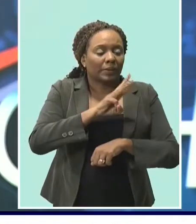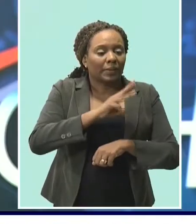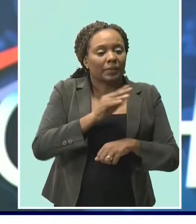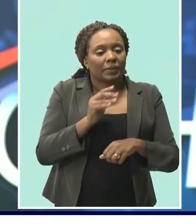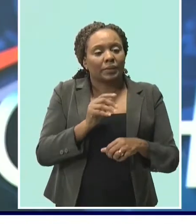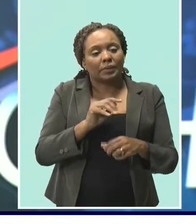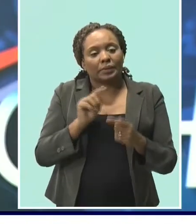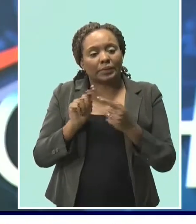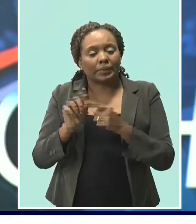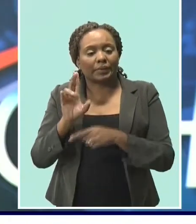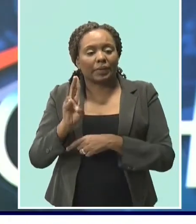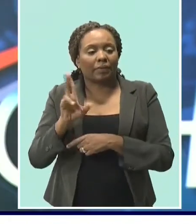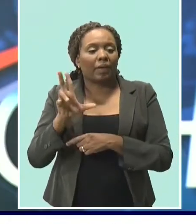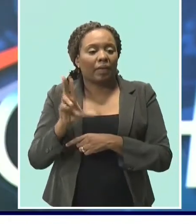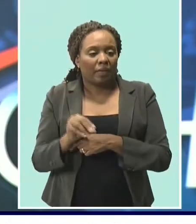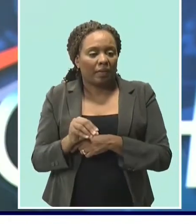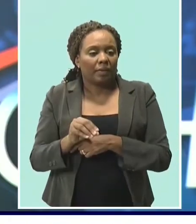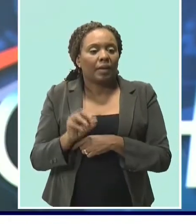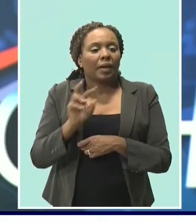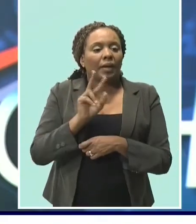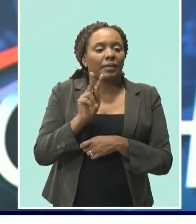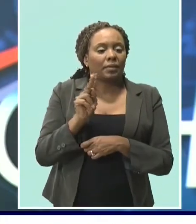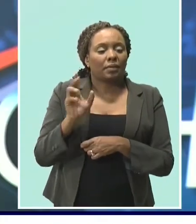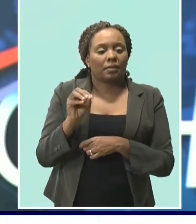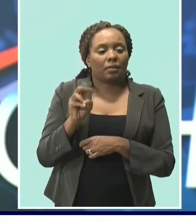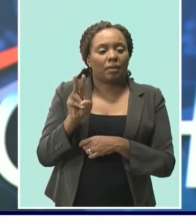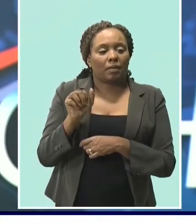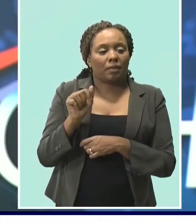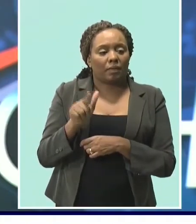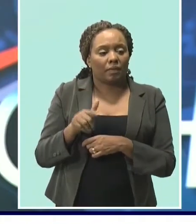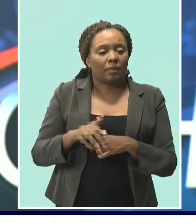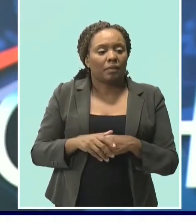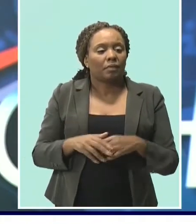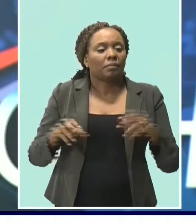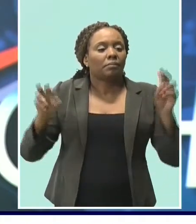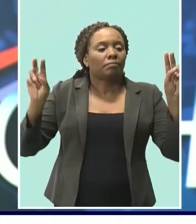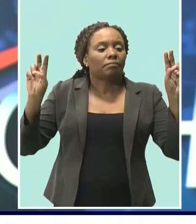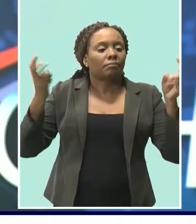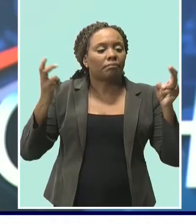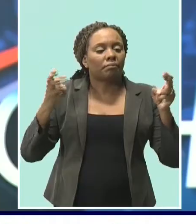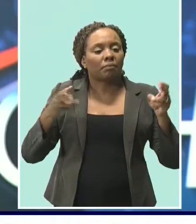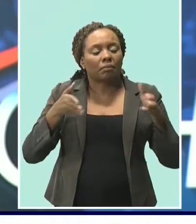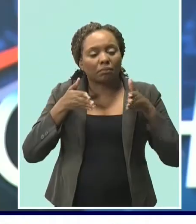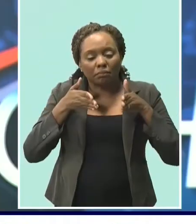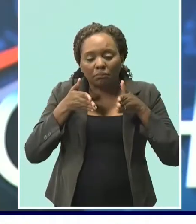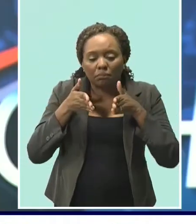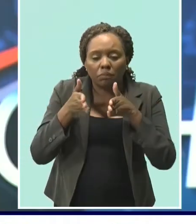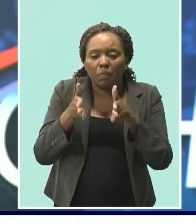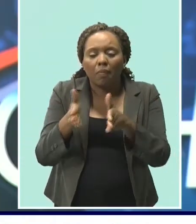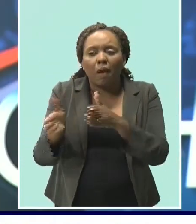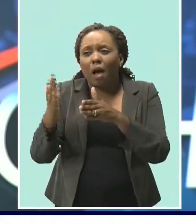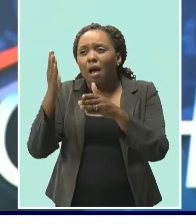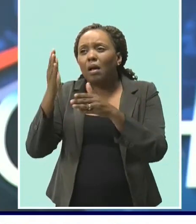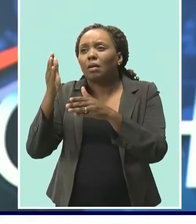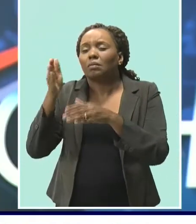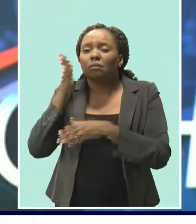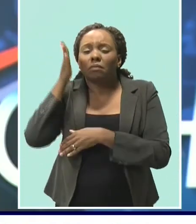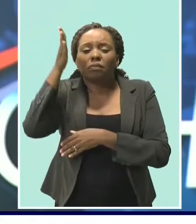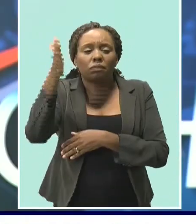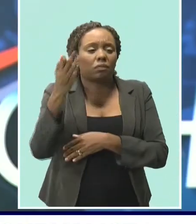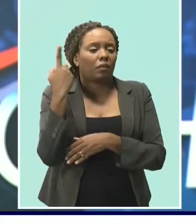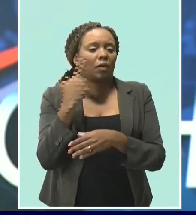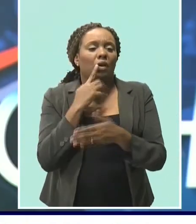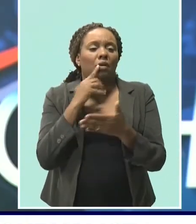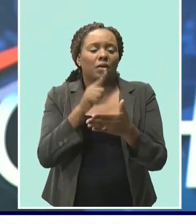6 p.m. to 7:30 p.m. at the Kensington Oval. The overarching theme of the meeting is charting a path for safer,